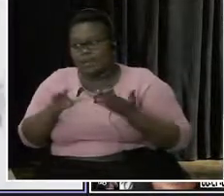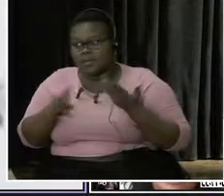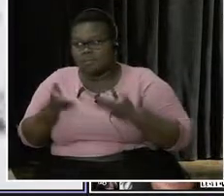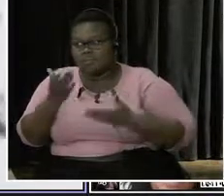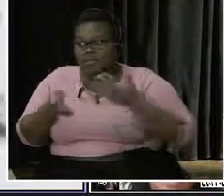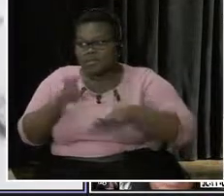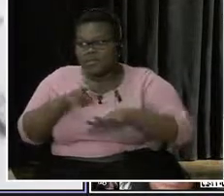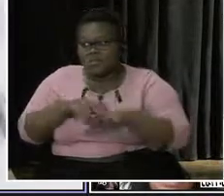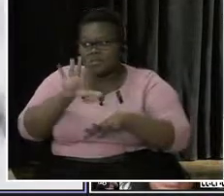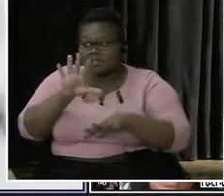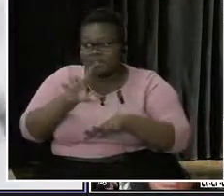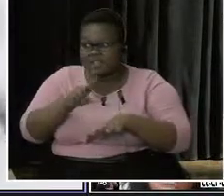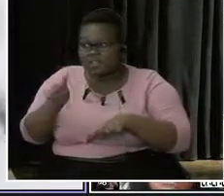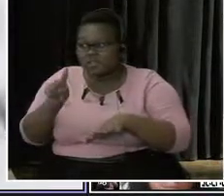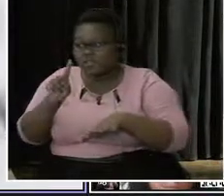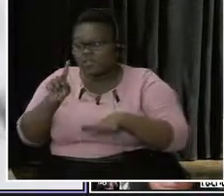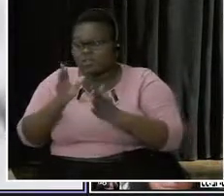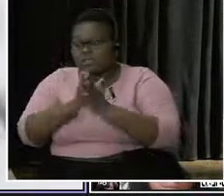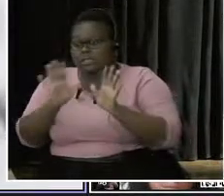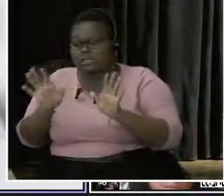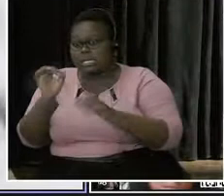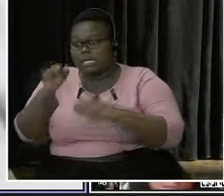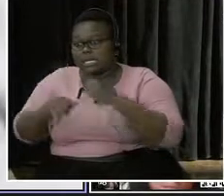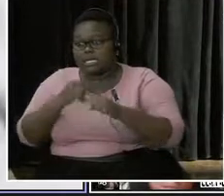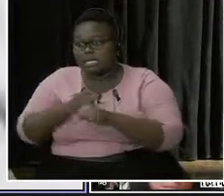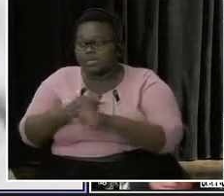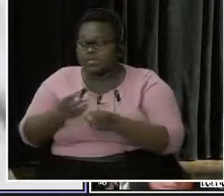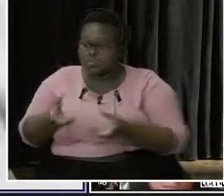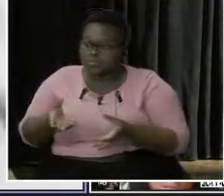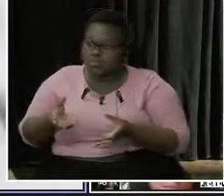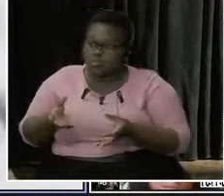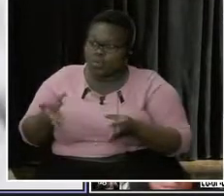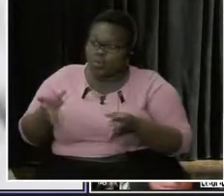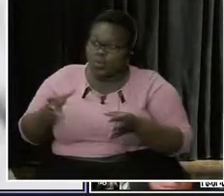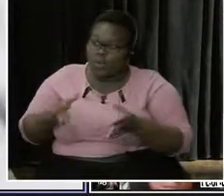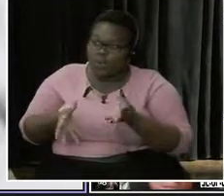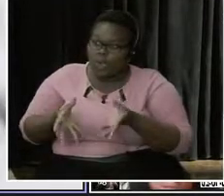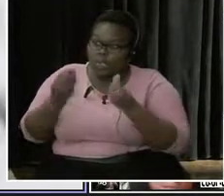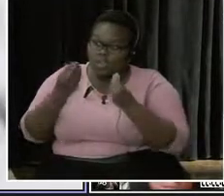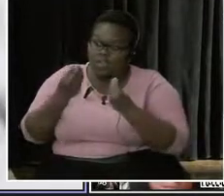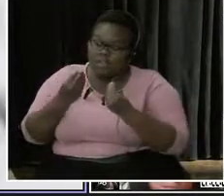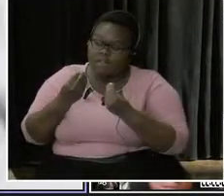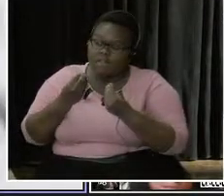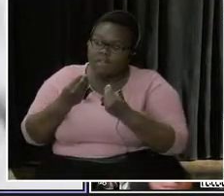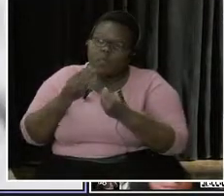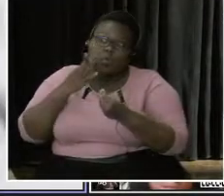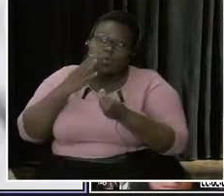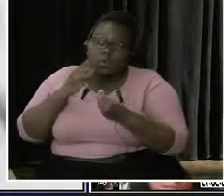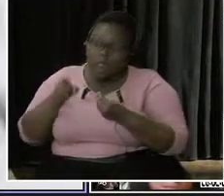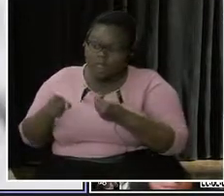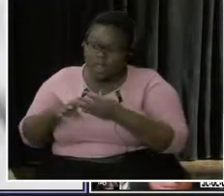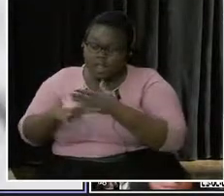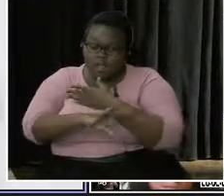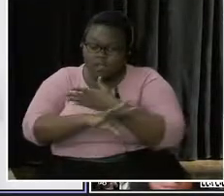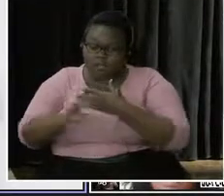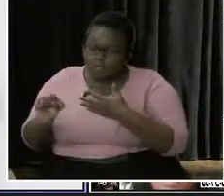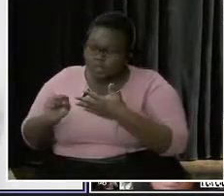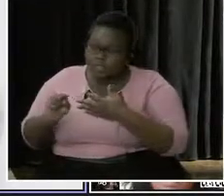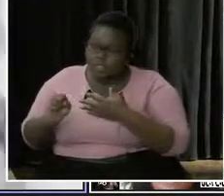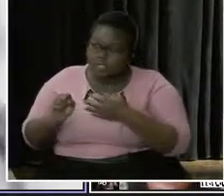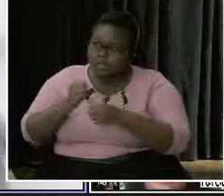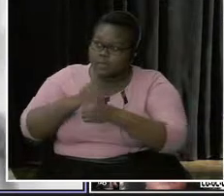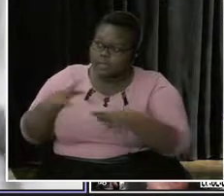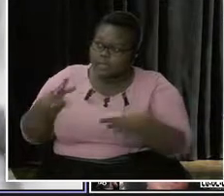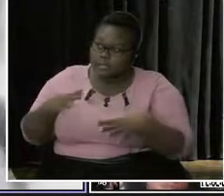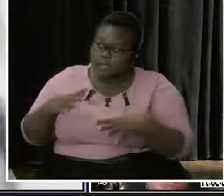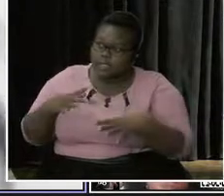5 to 10 years to actually achieve. Now, when the civil unrest report was initially presented, we had very, very clearly requested that